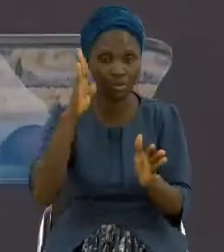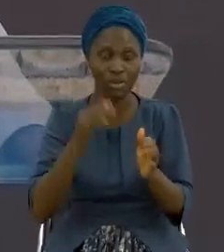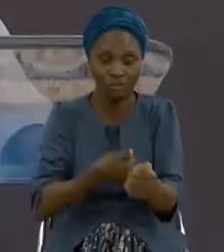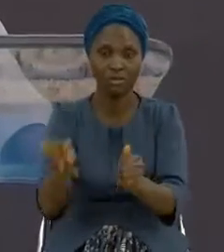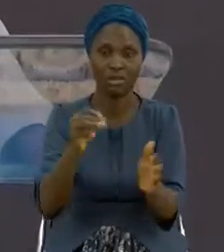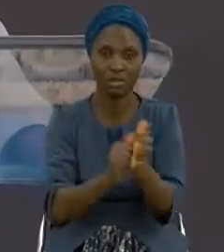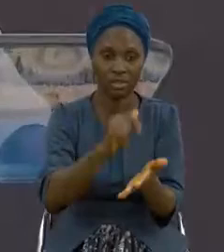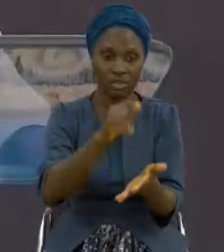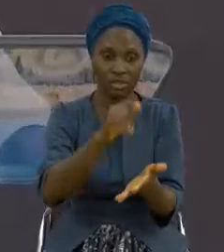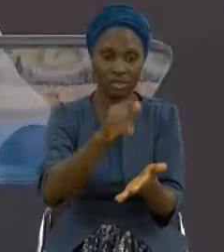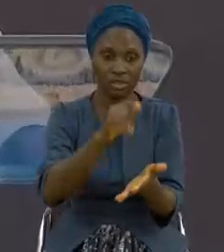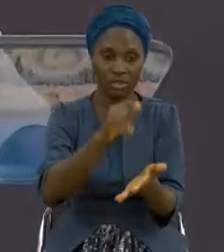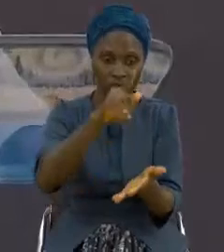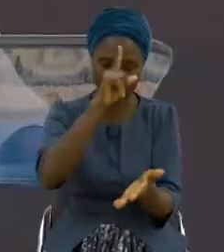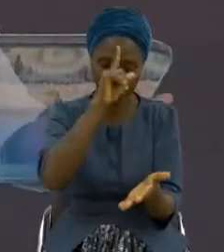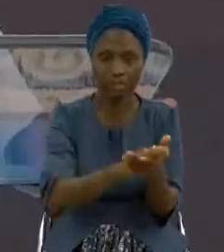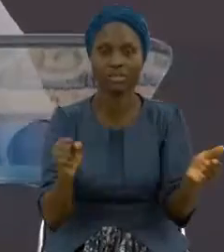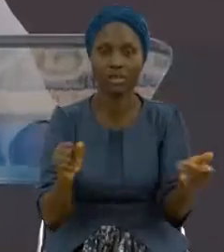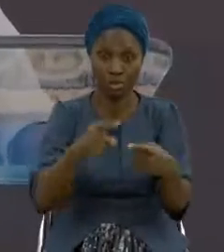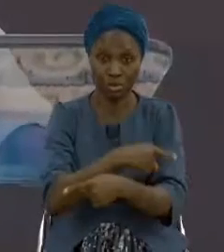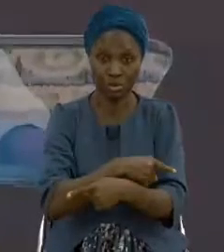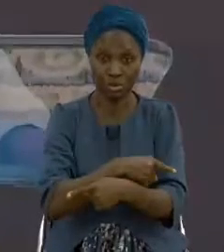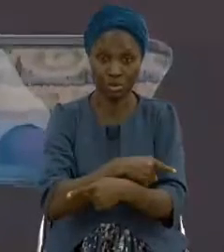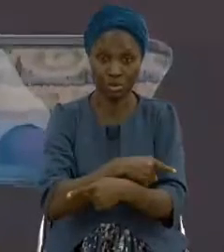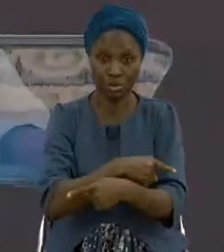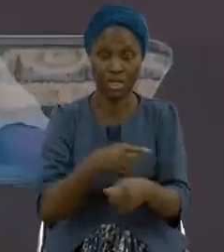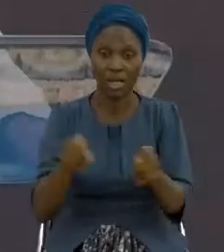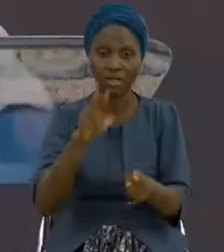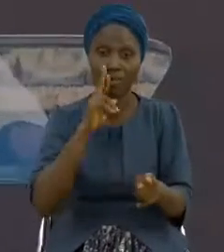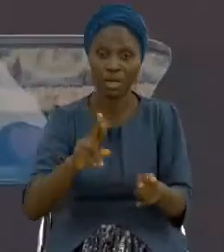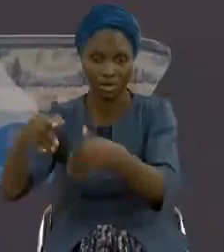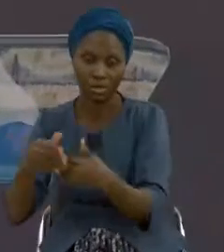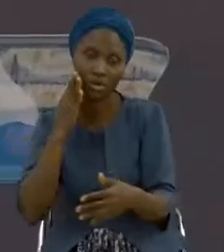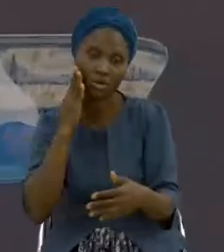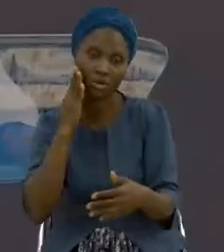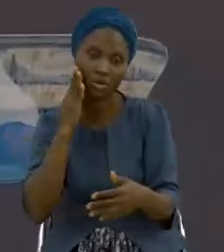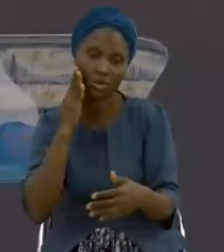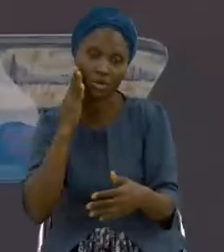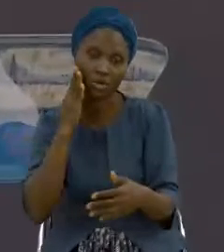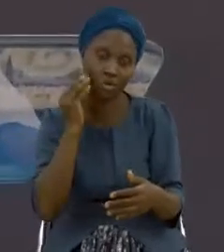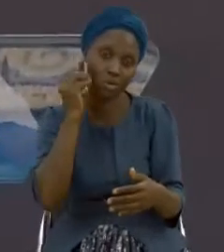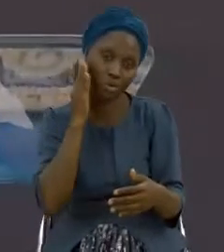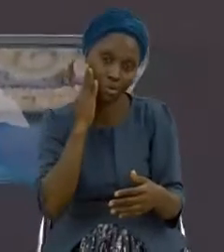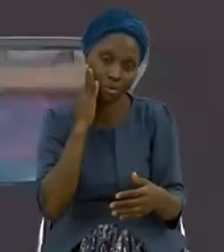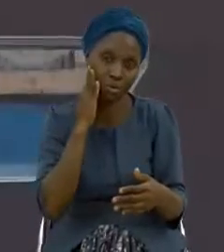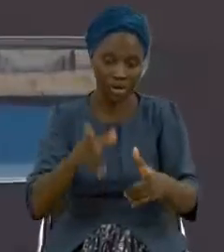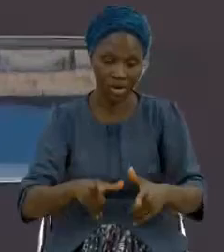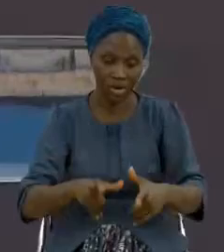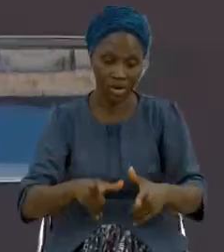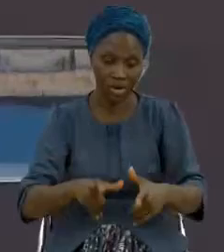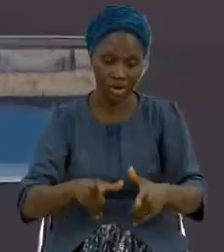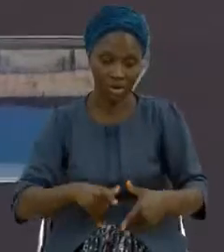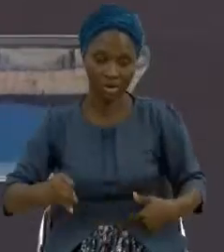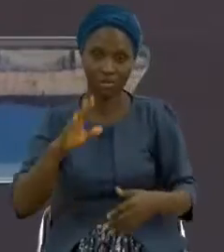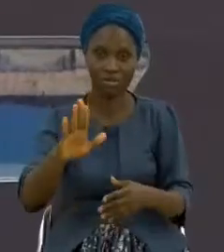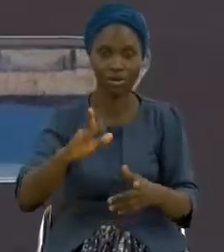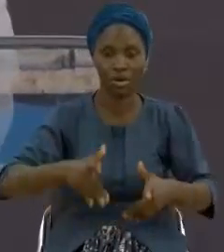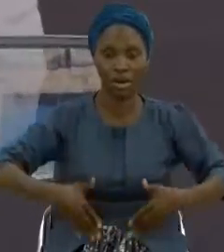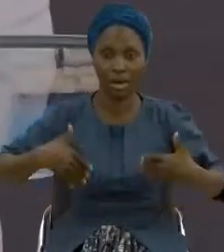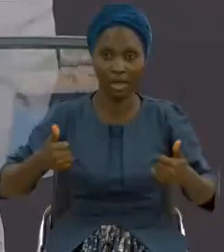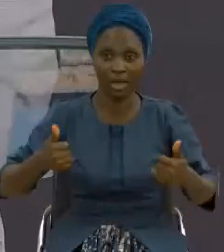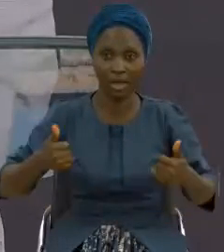life, and you keep on believing every day, these signs shall follow them that believe. In my